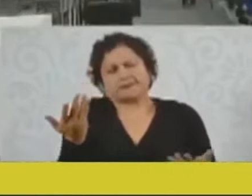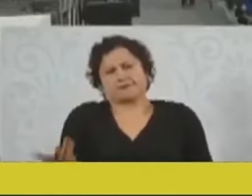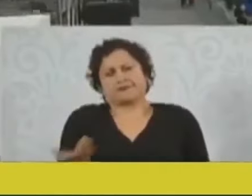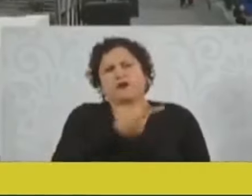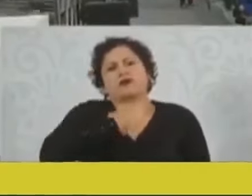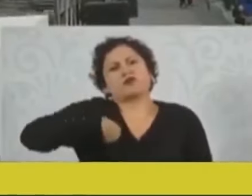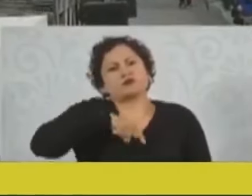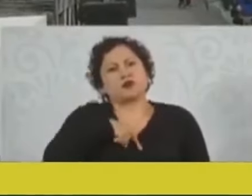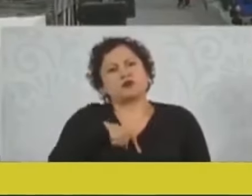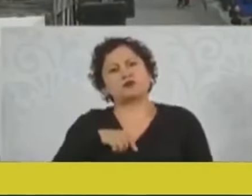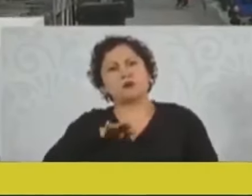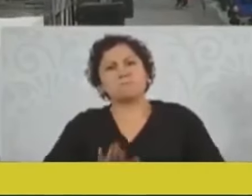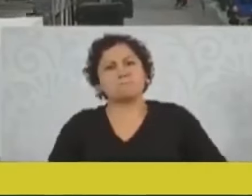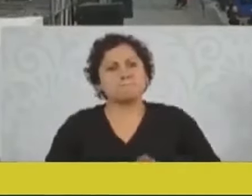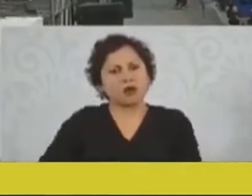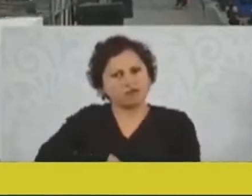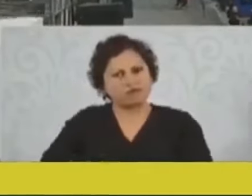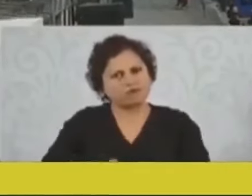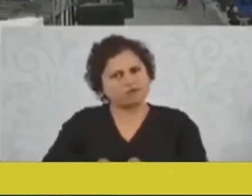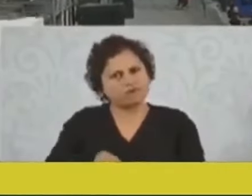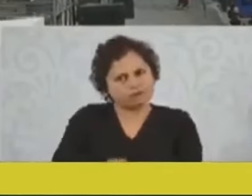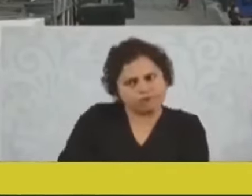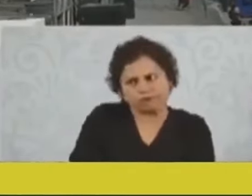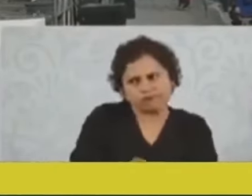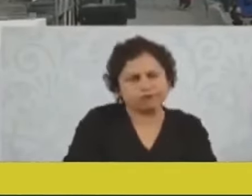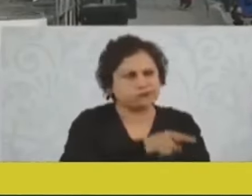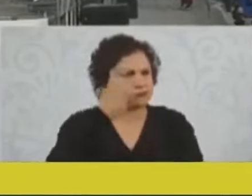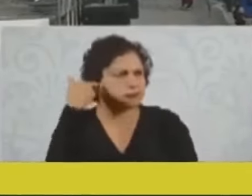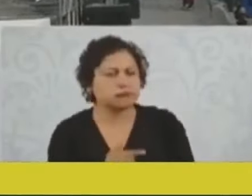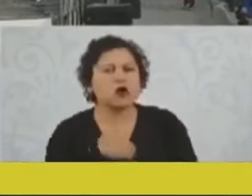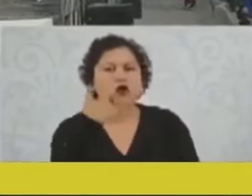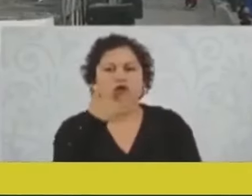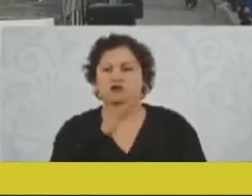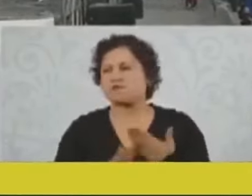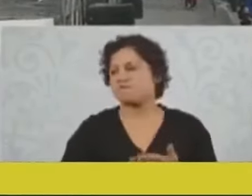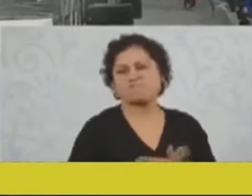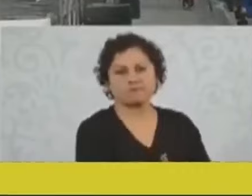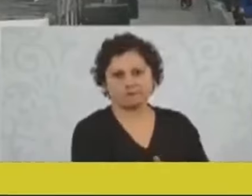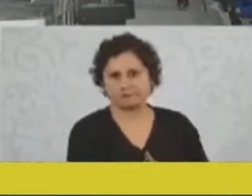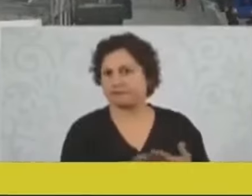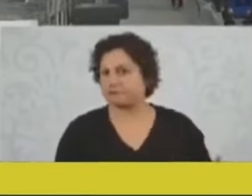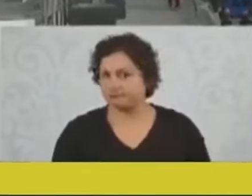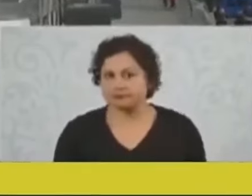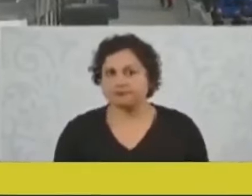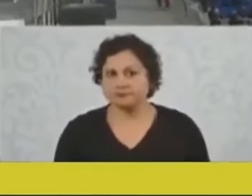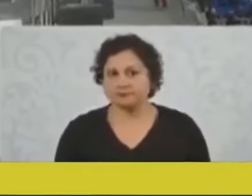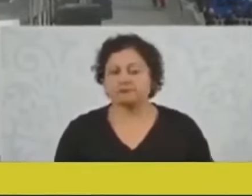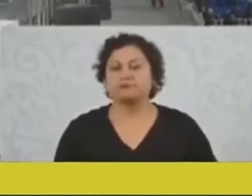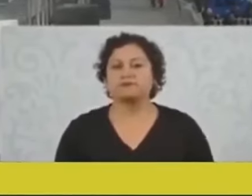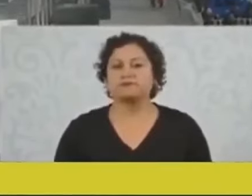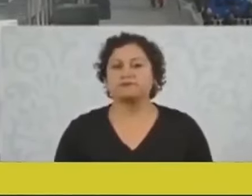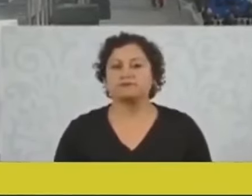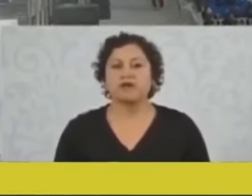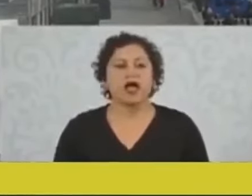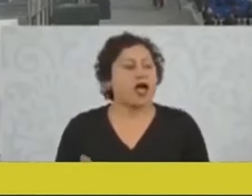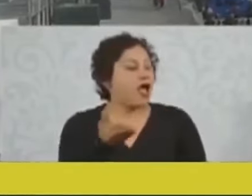us will know that we won't tolerate any kind of